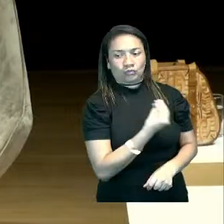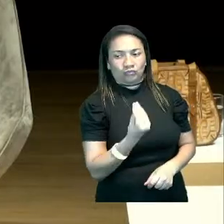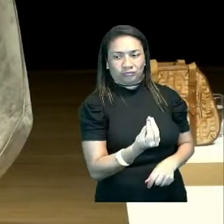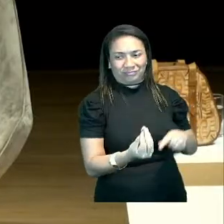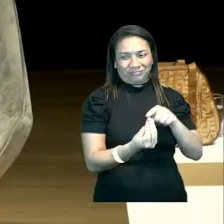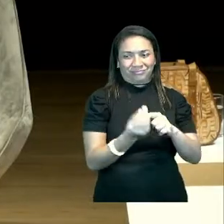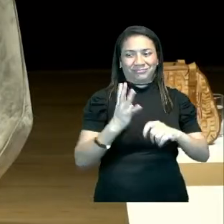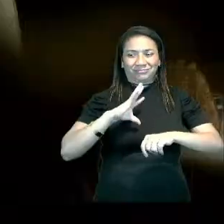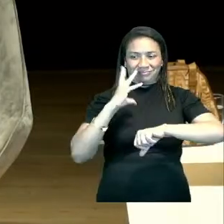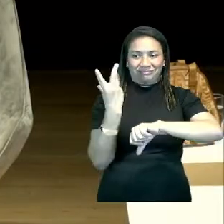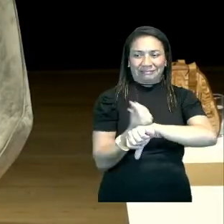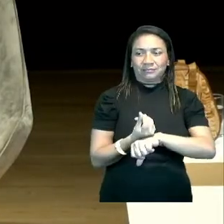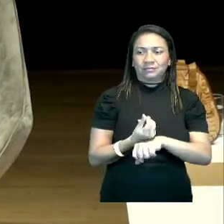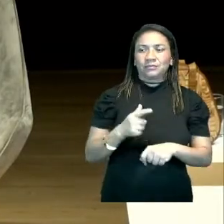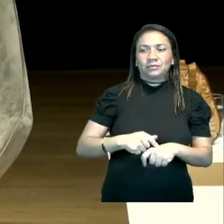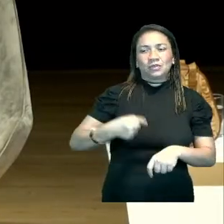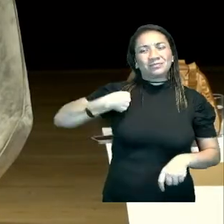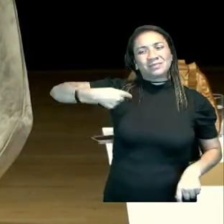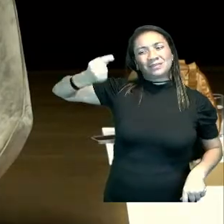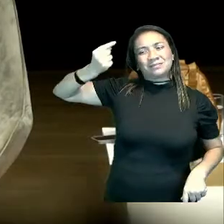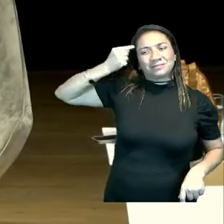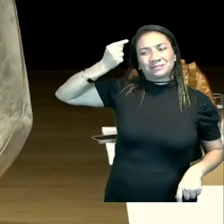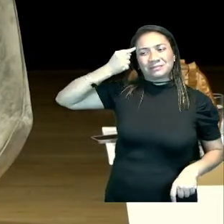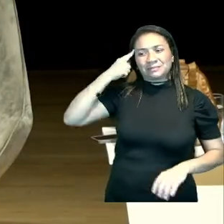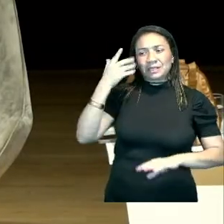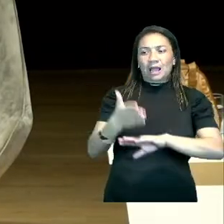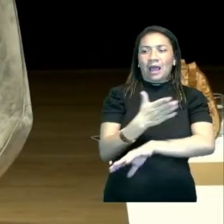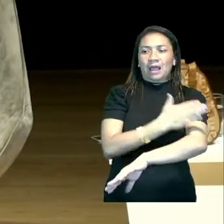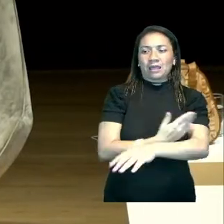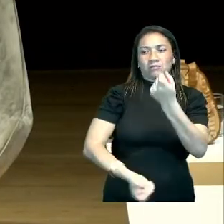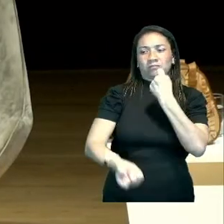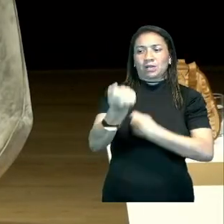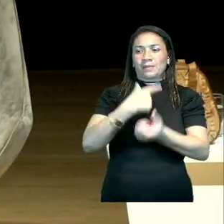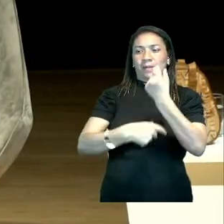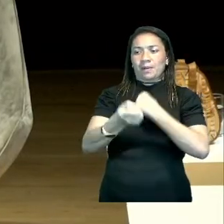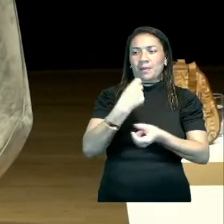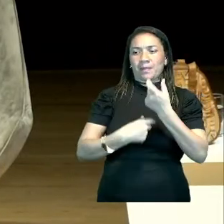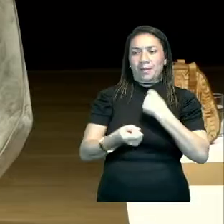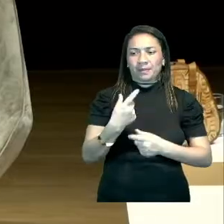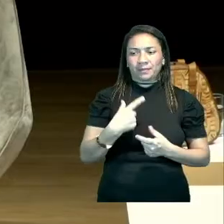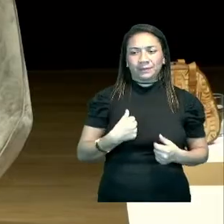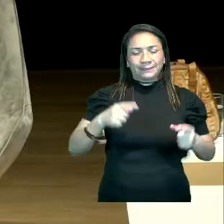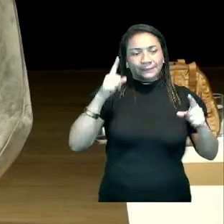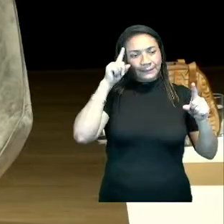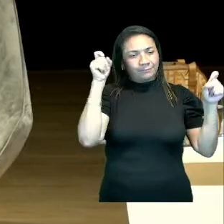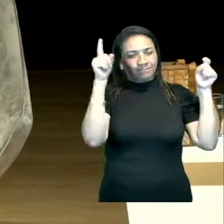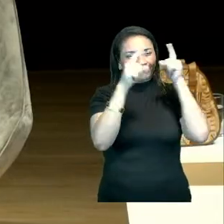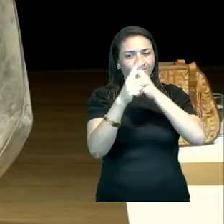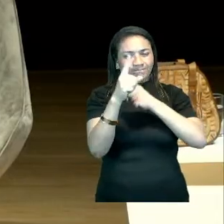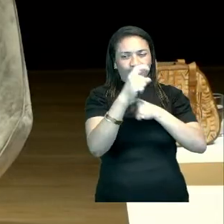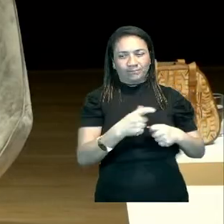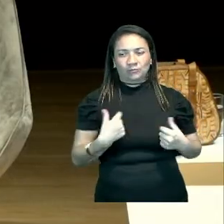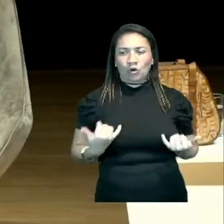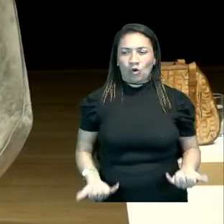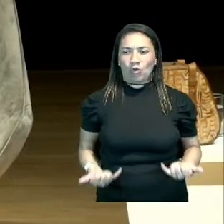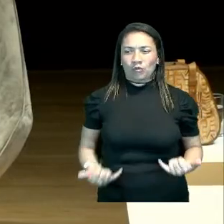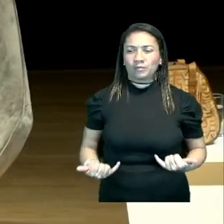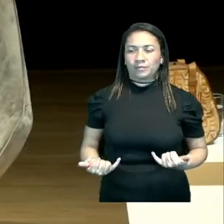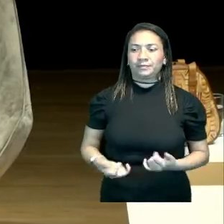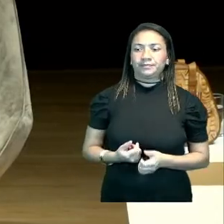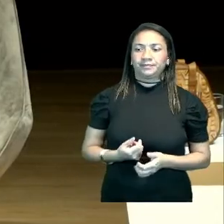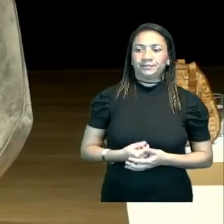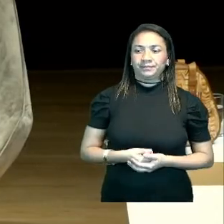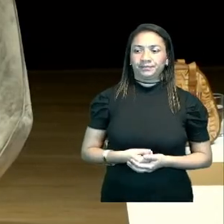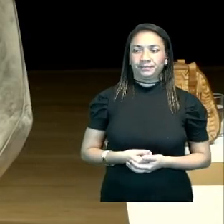were given about what Black women and girls have contributed to.